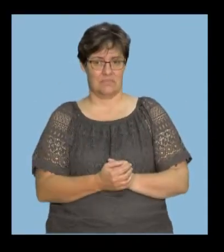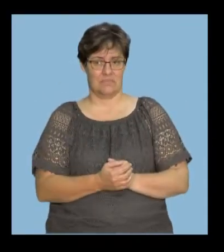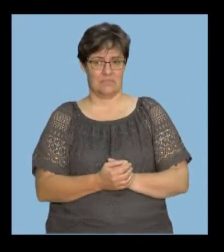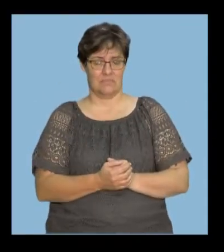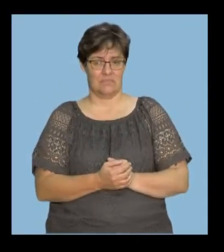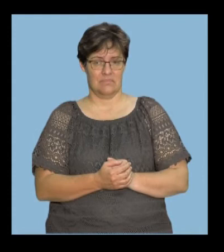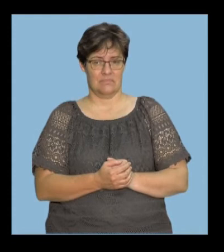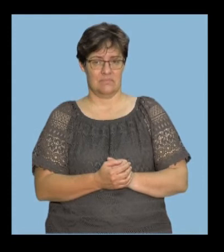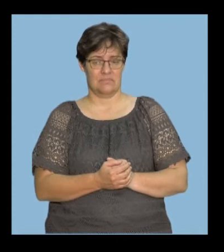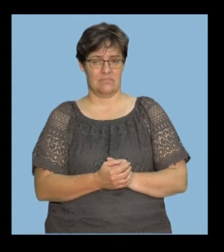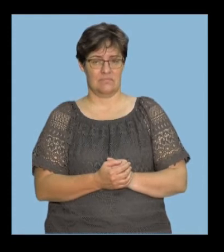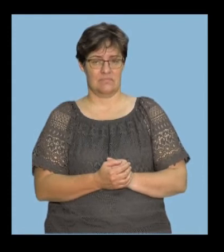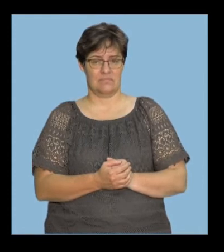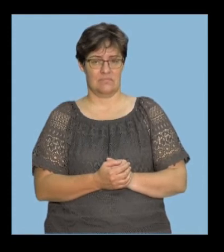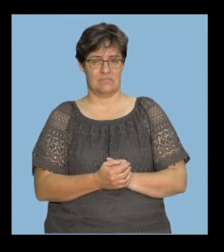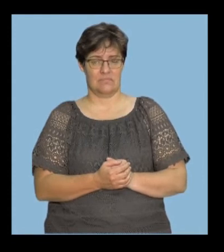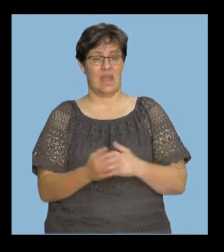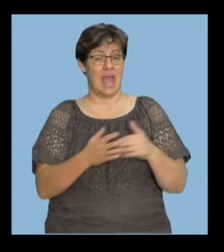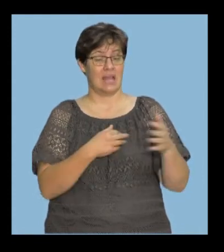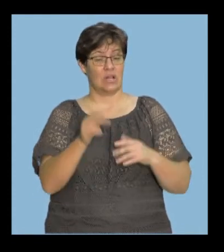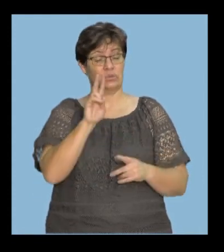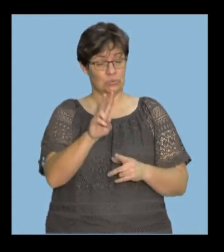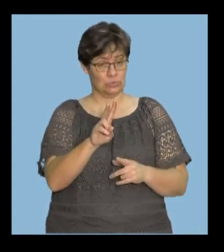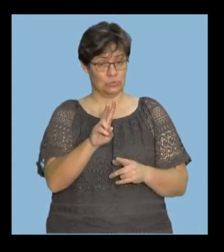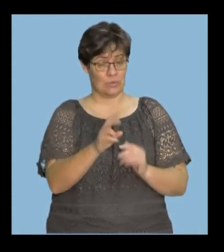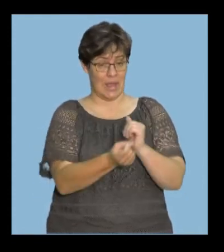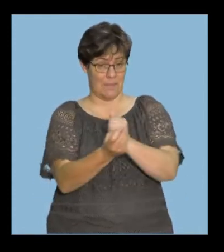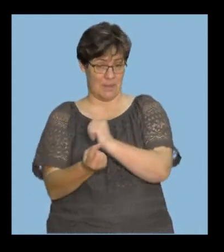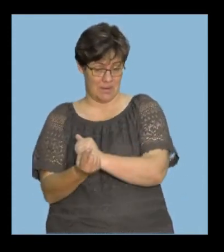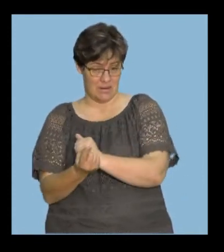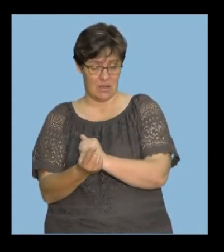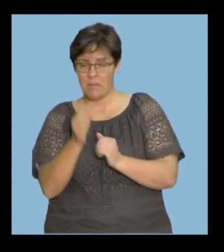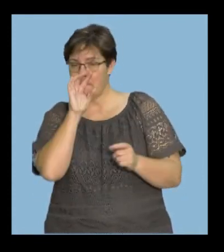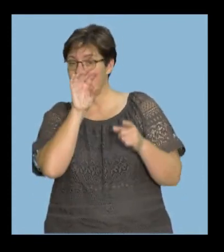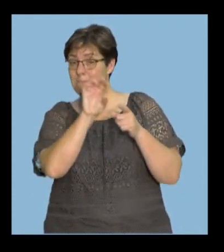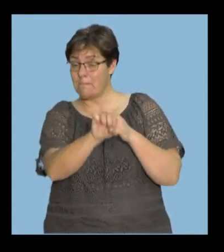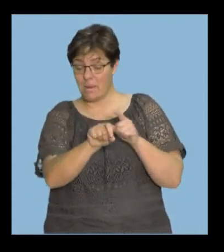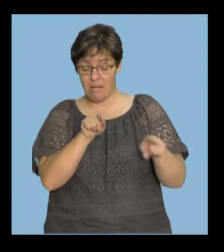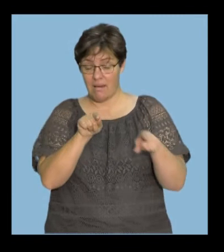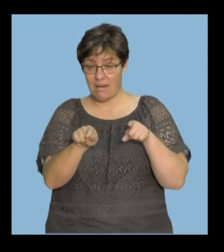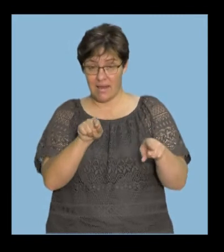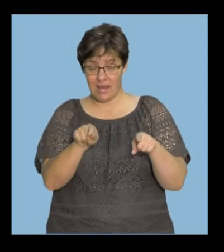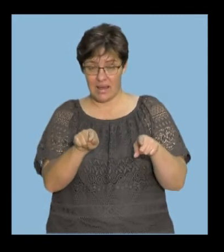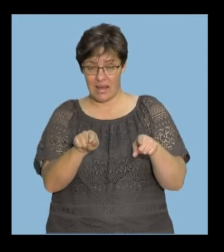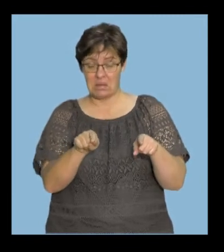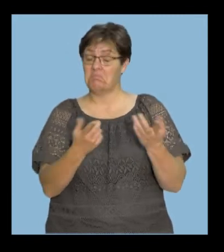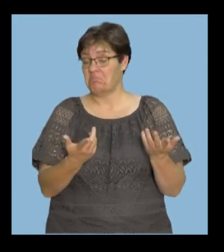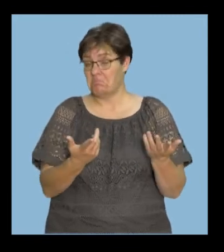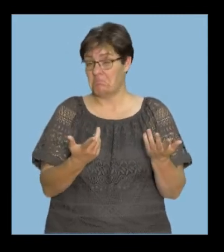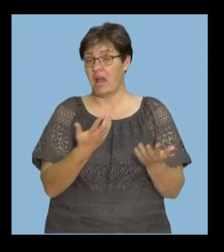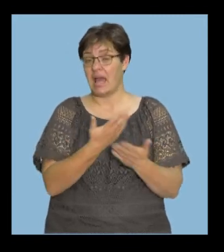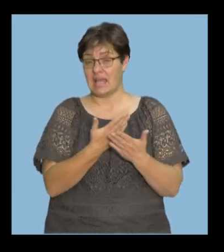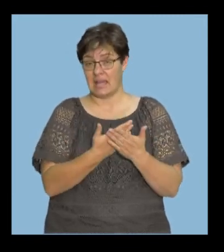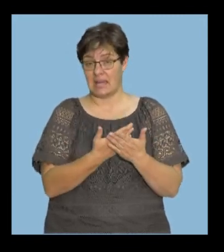with two events, and we recognize that these two events can either